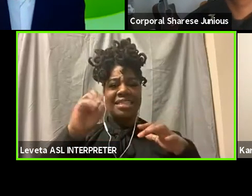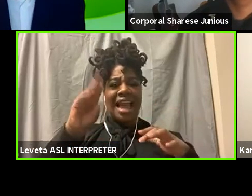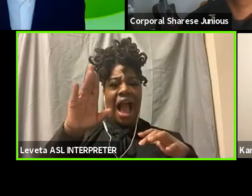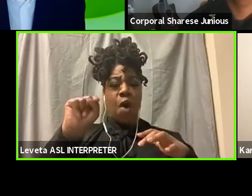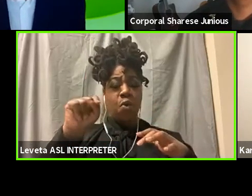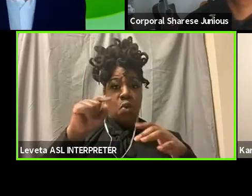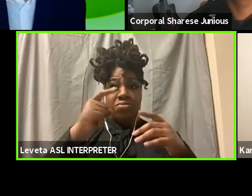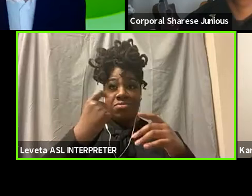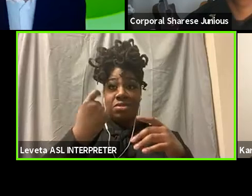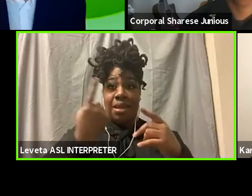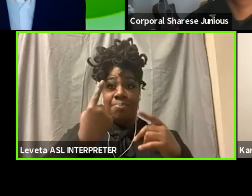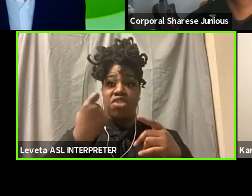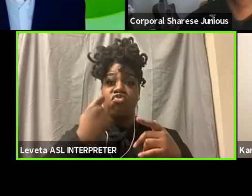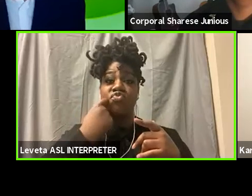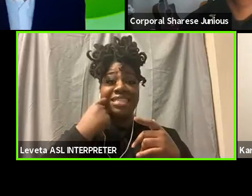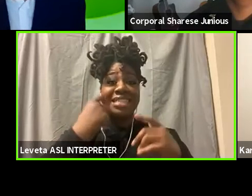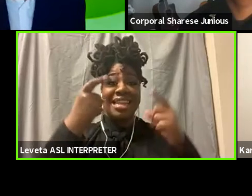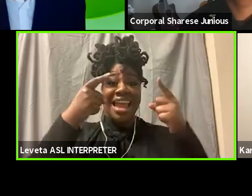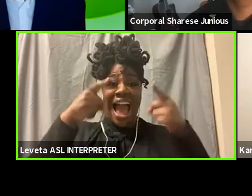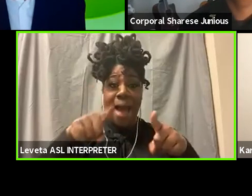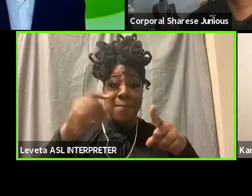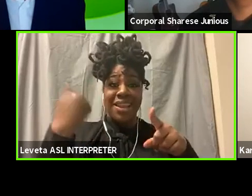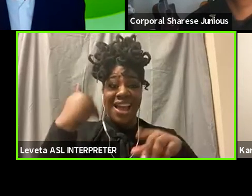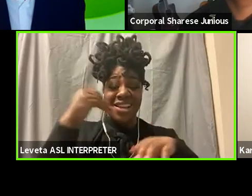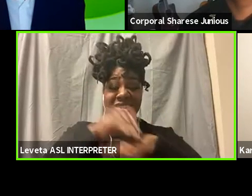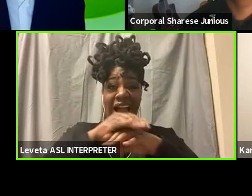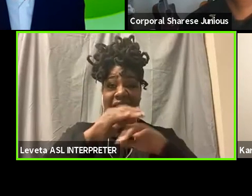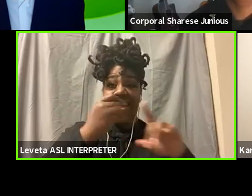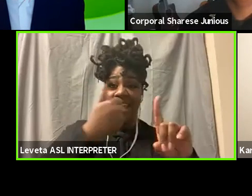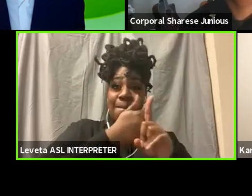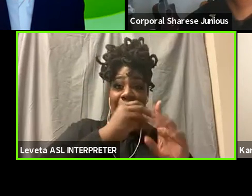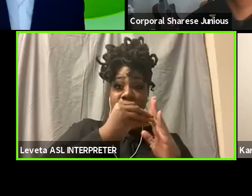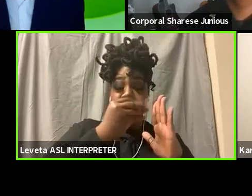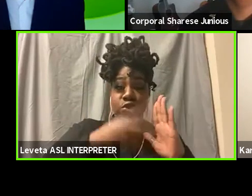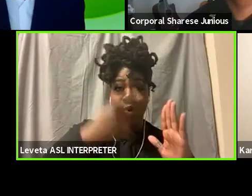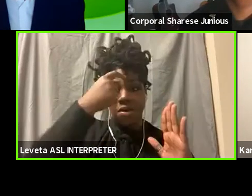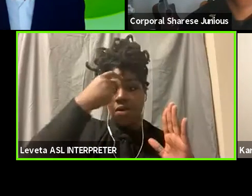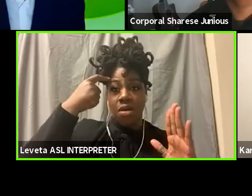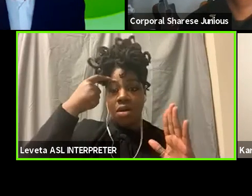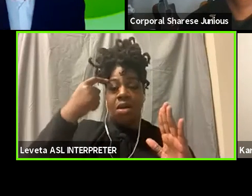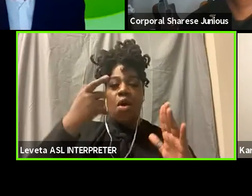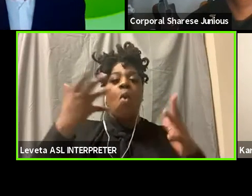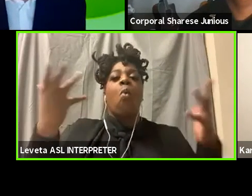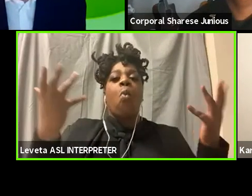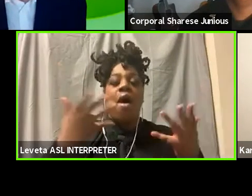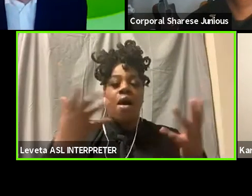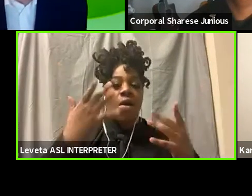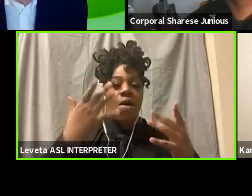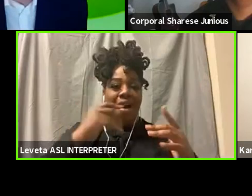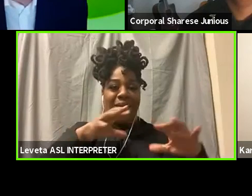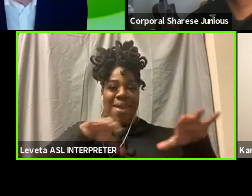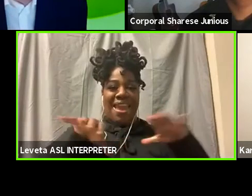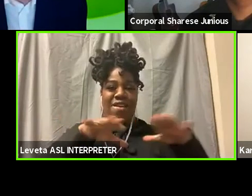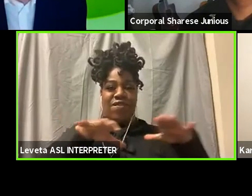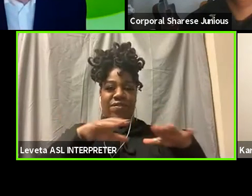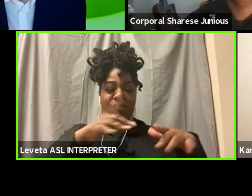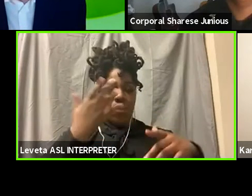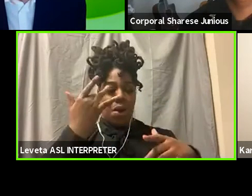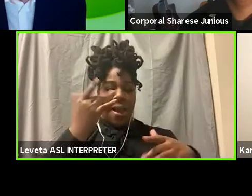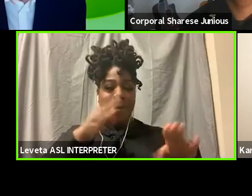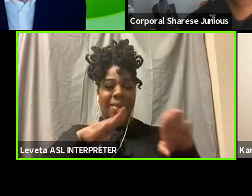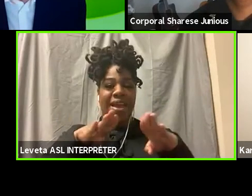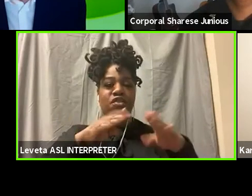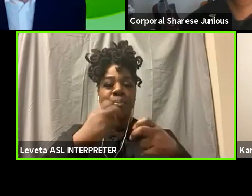really something that is happening consistently in the classroom with this particular student? So I think getting our staff